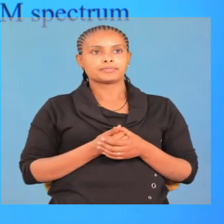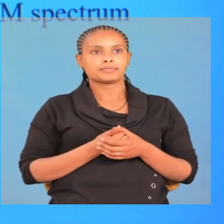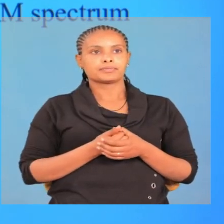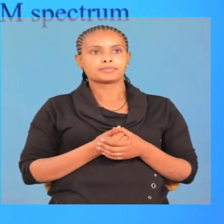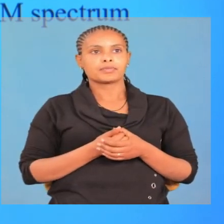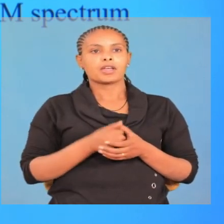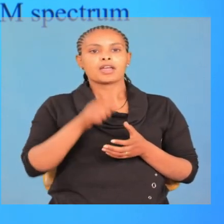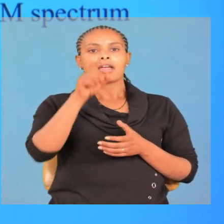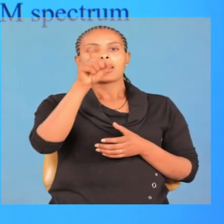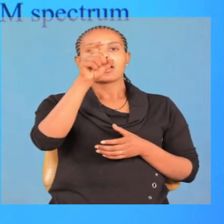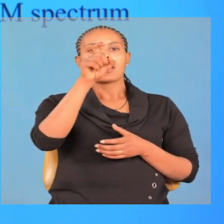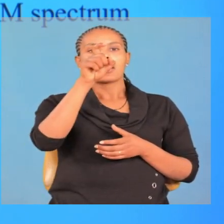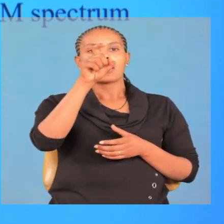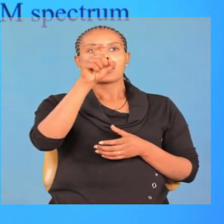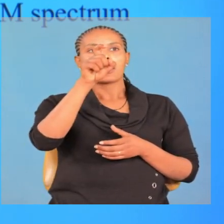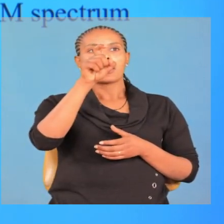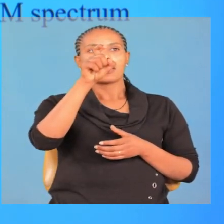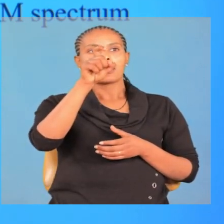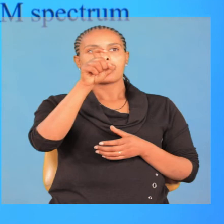X-ray,